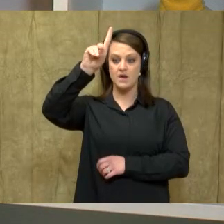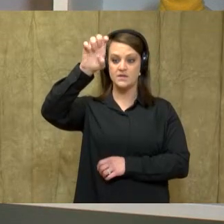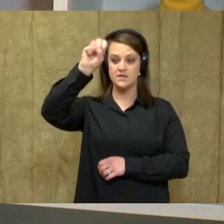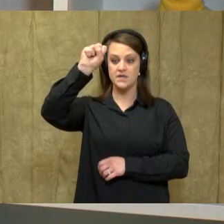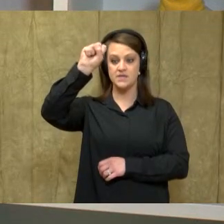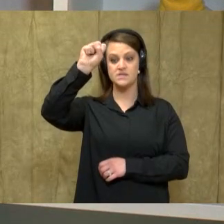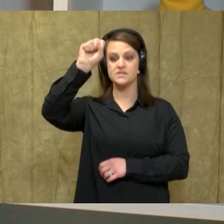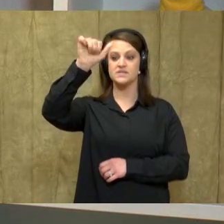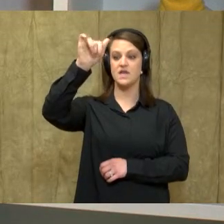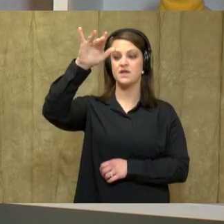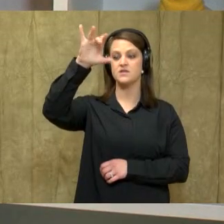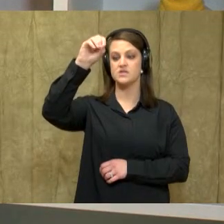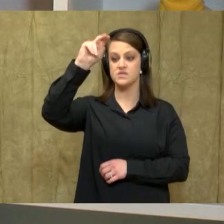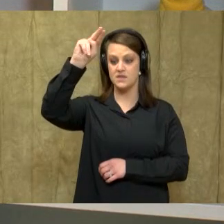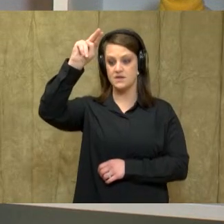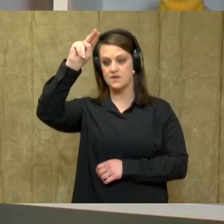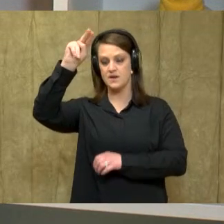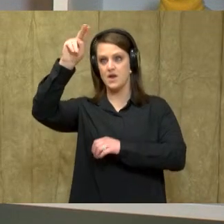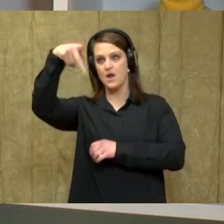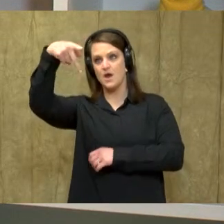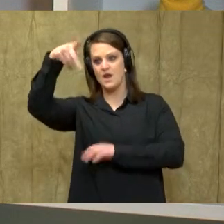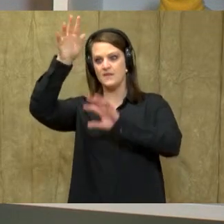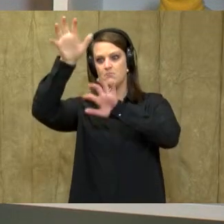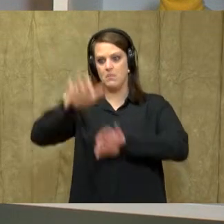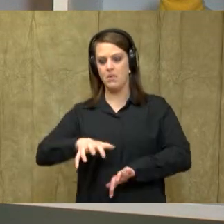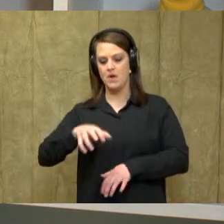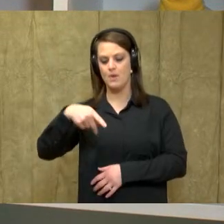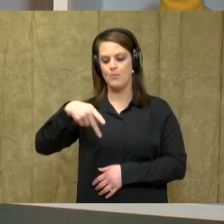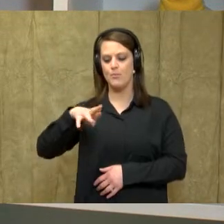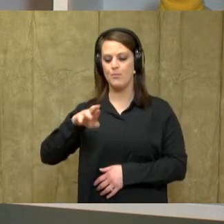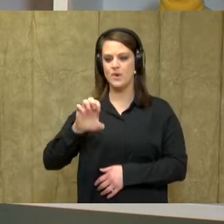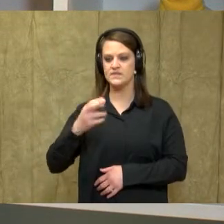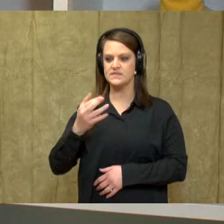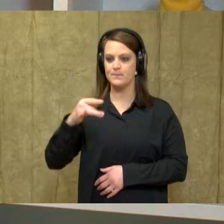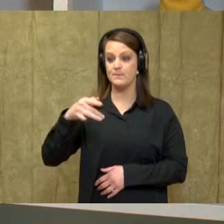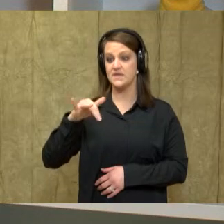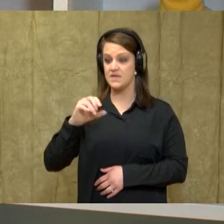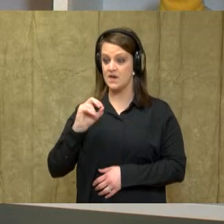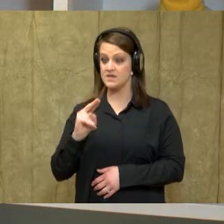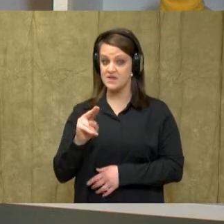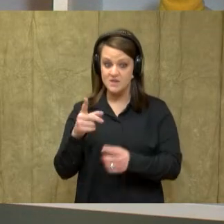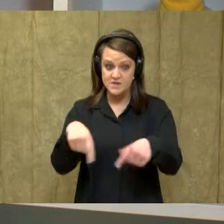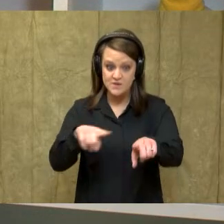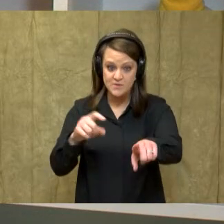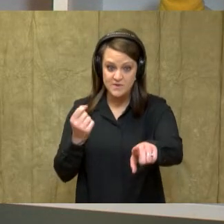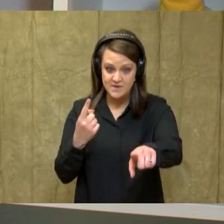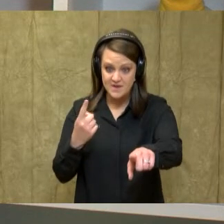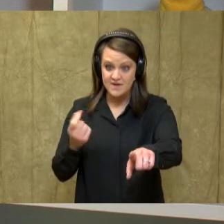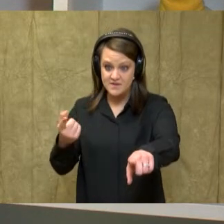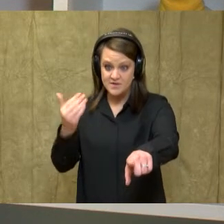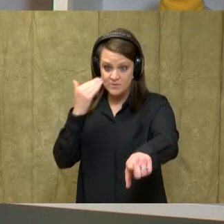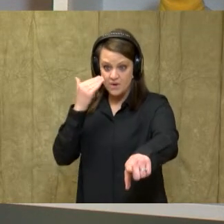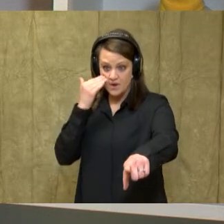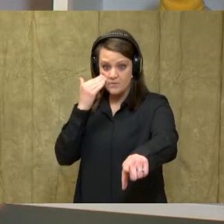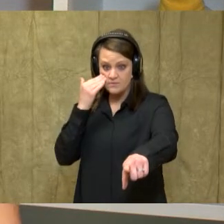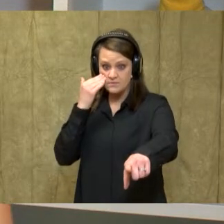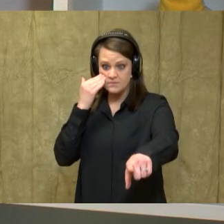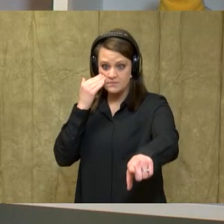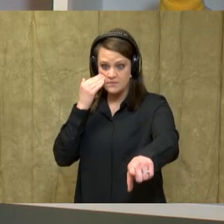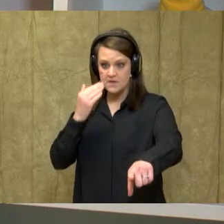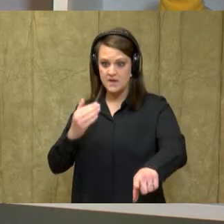that's what our water does, correct, Miss Smith? It is, Miss Hollis. Awesome. Did y'all get that? Did y'all understand?